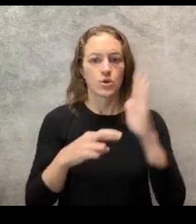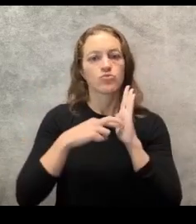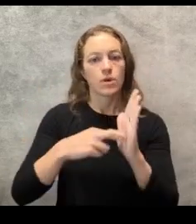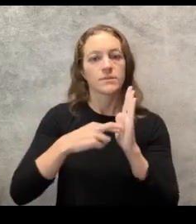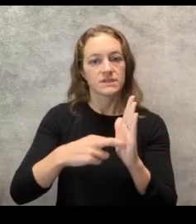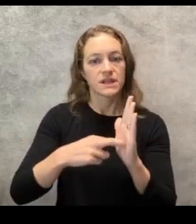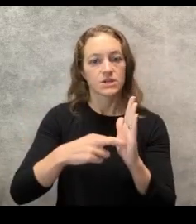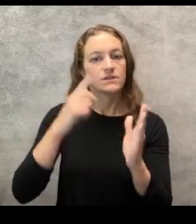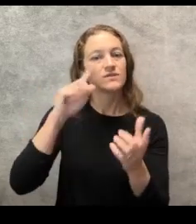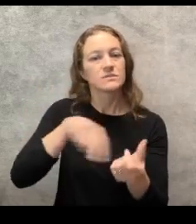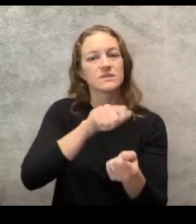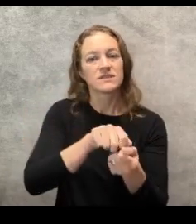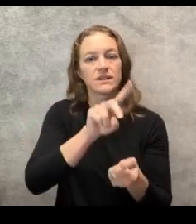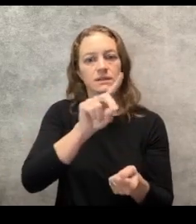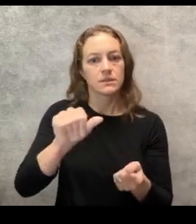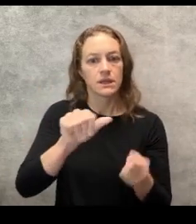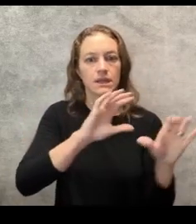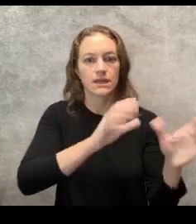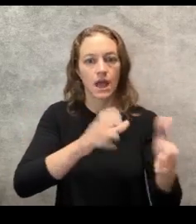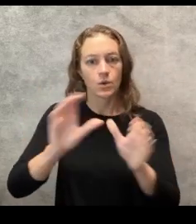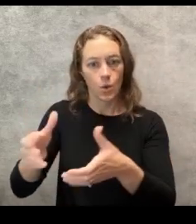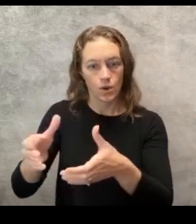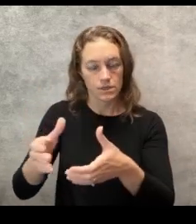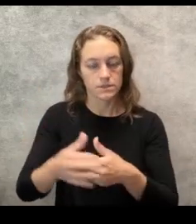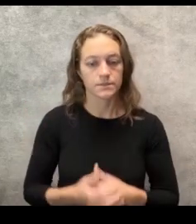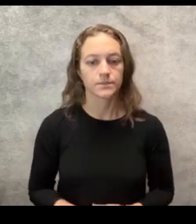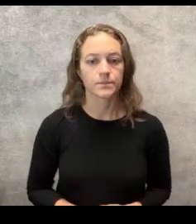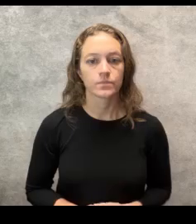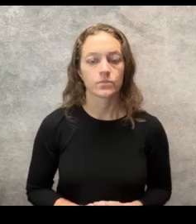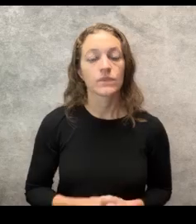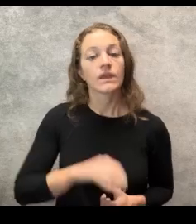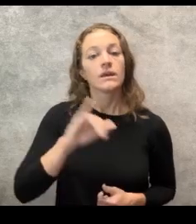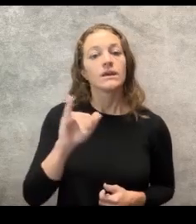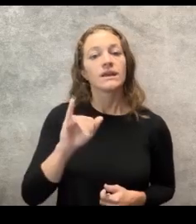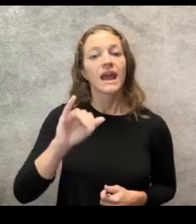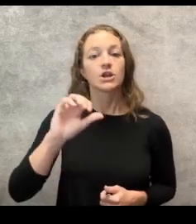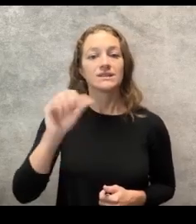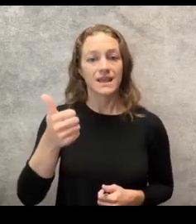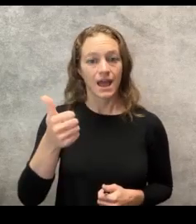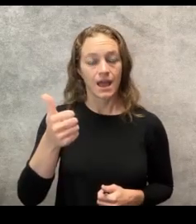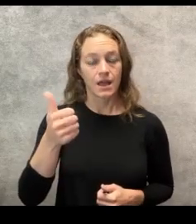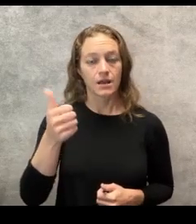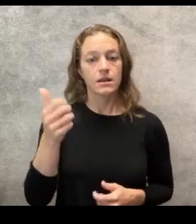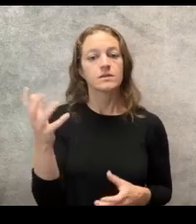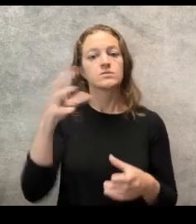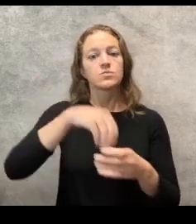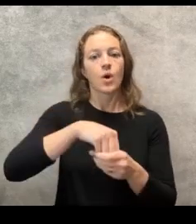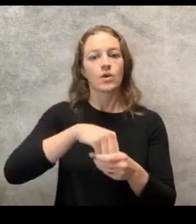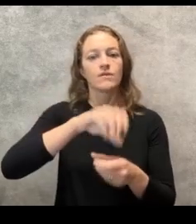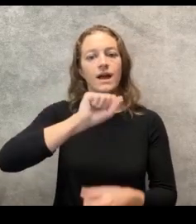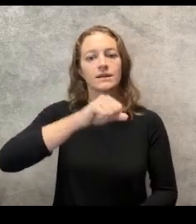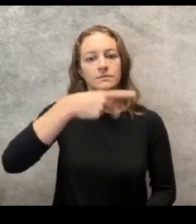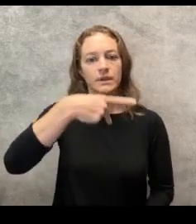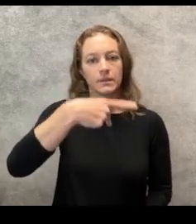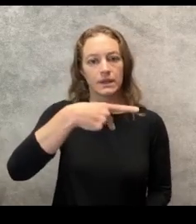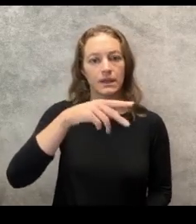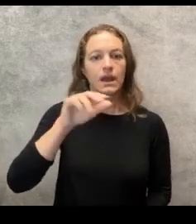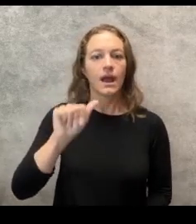Specific Disability Categories. Indicator 10 is part of the SPP